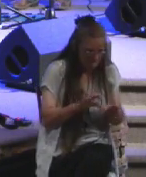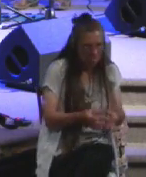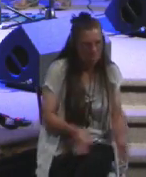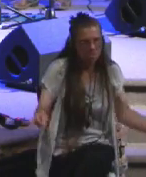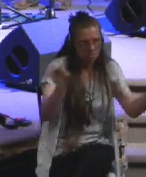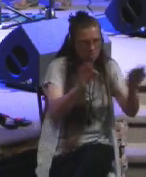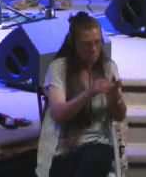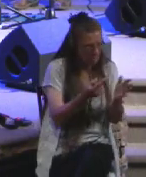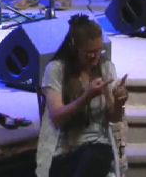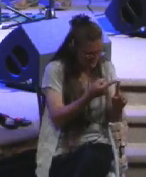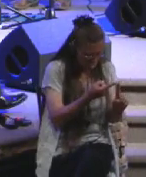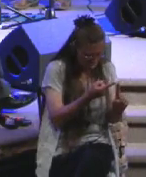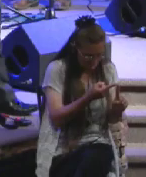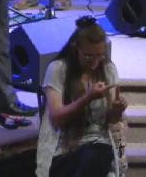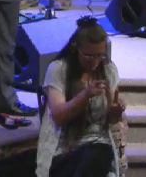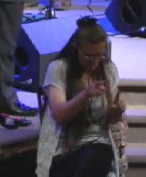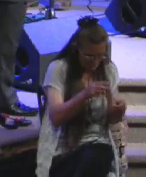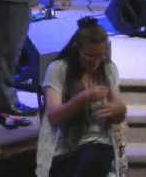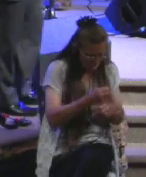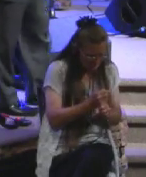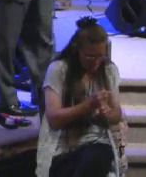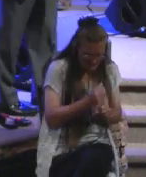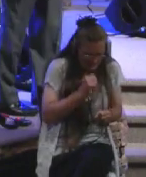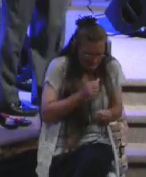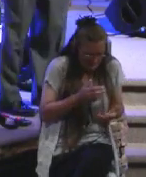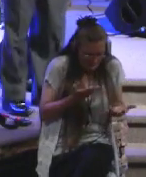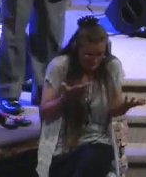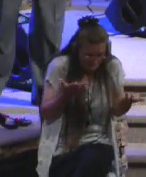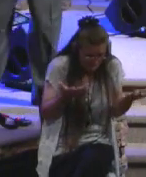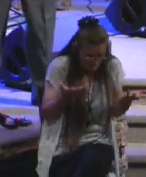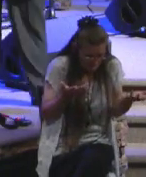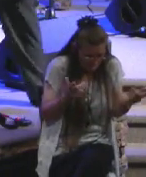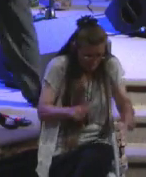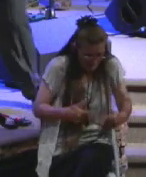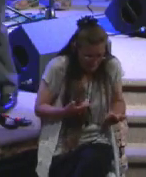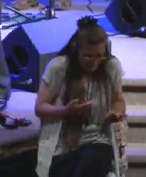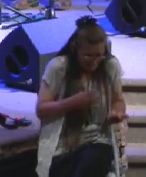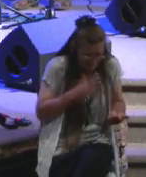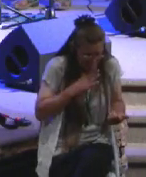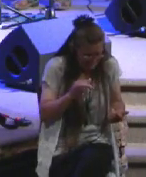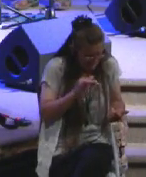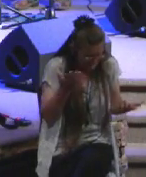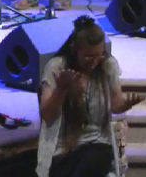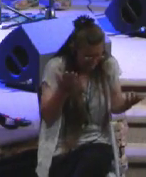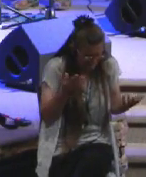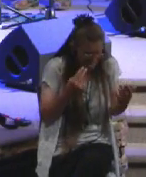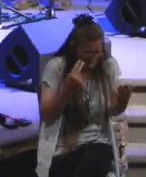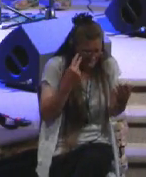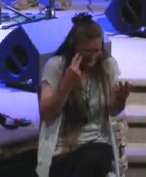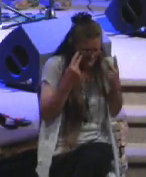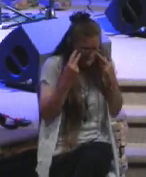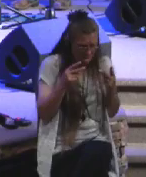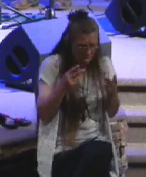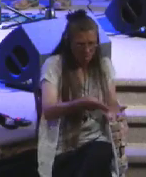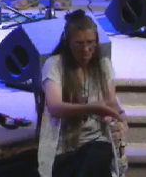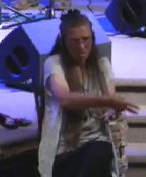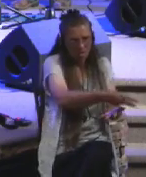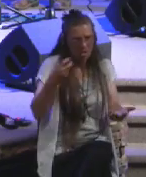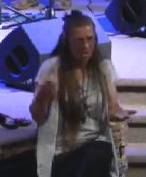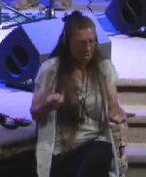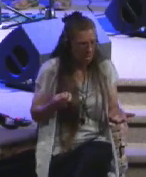make. I don't know what your life has been like. I look at this poor lady we fished out of the